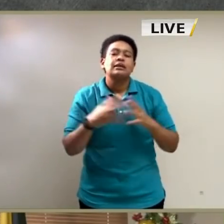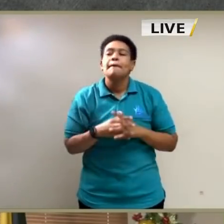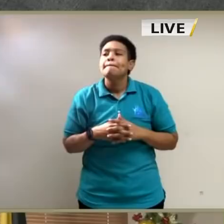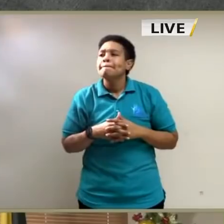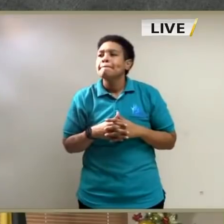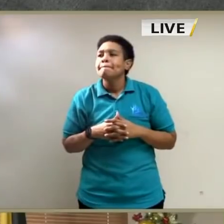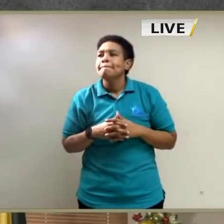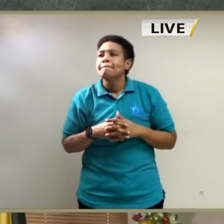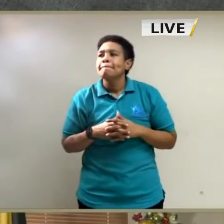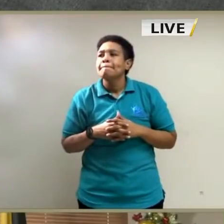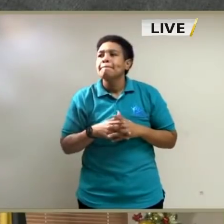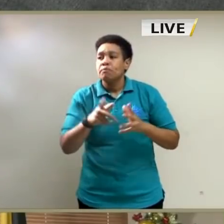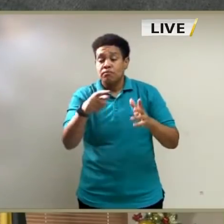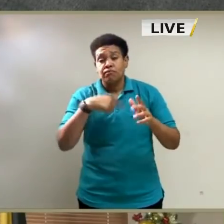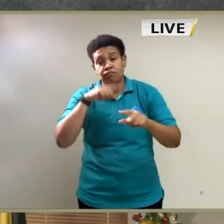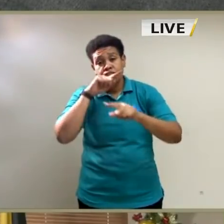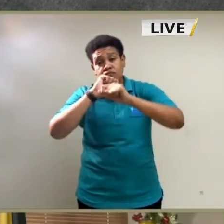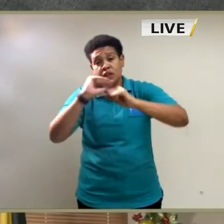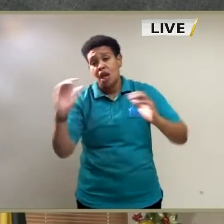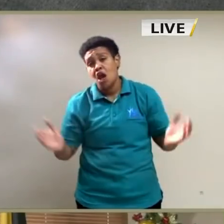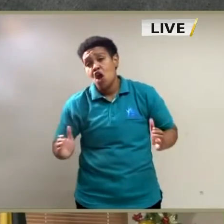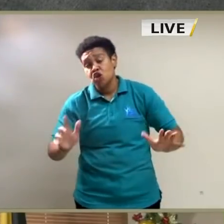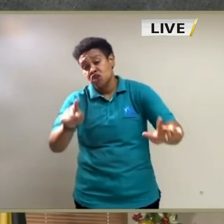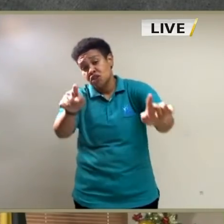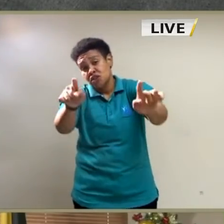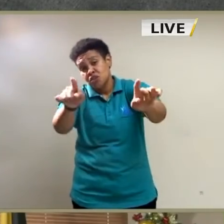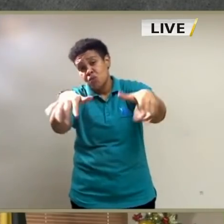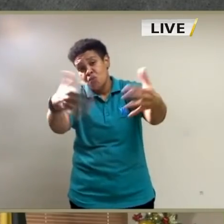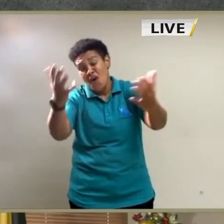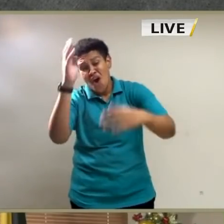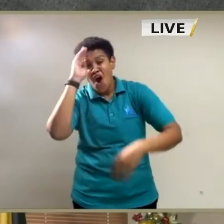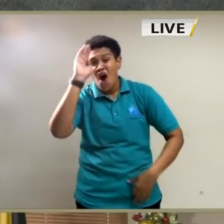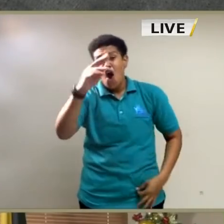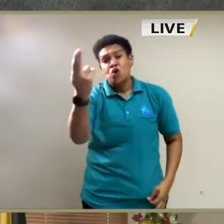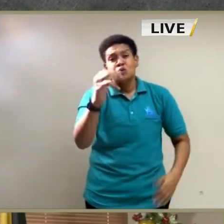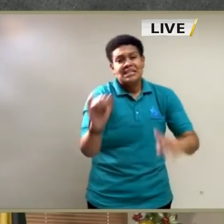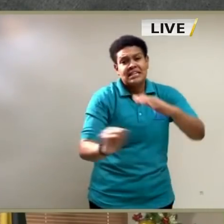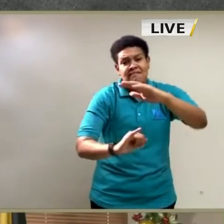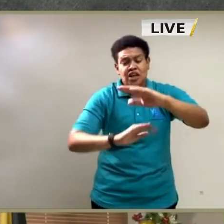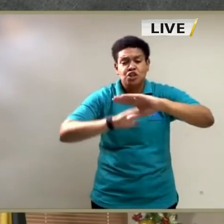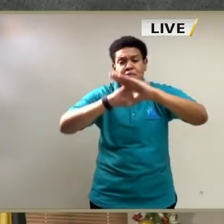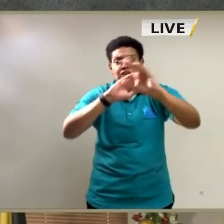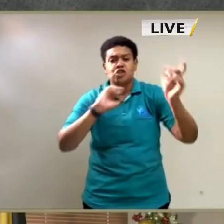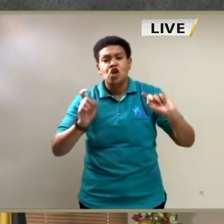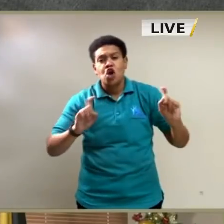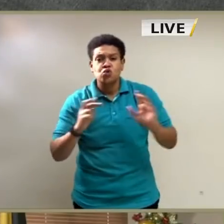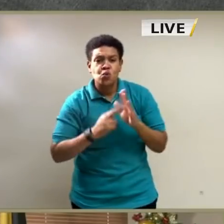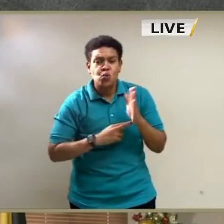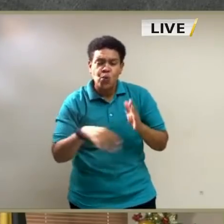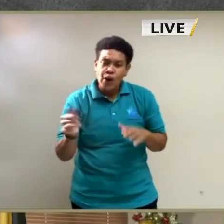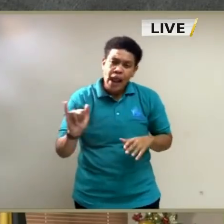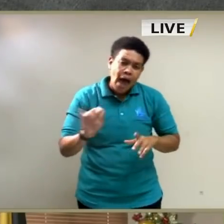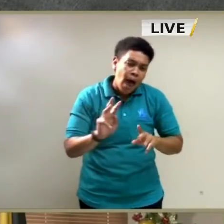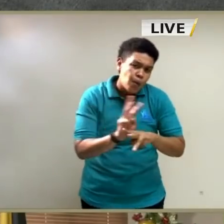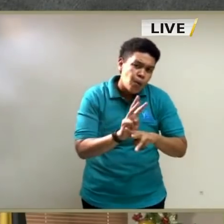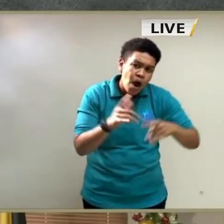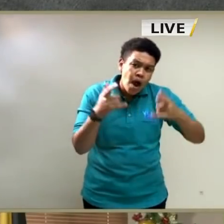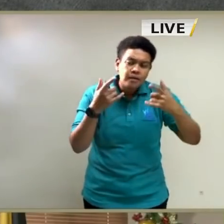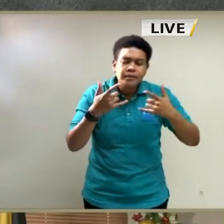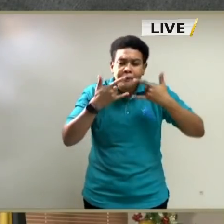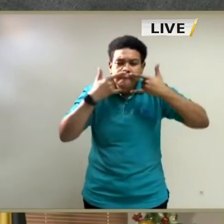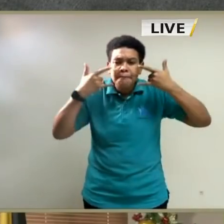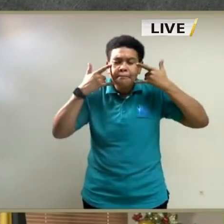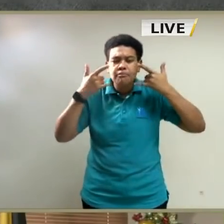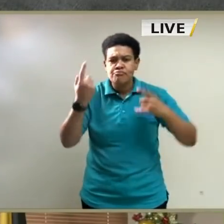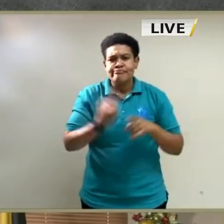So we are encouraging that all of us use infection prevention and control measures, such as wearing of the well-fitting